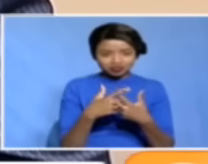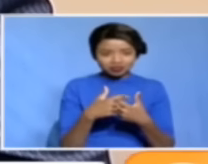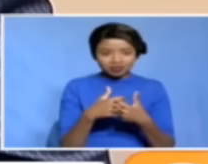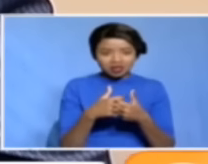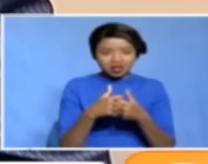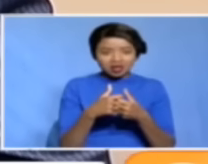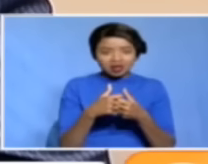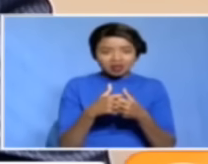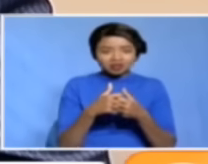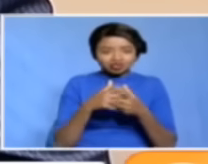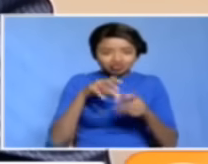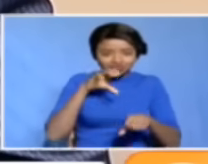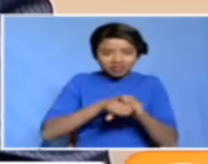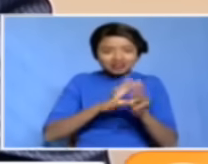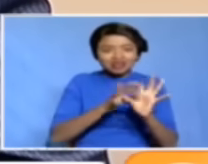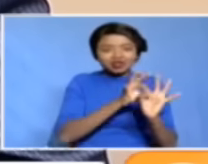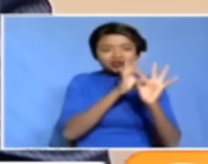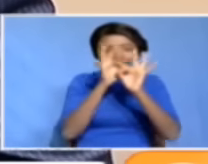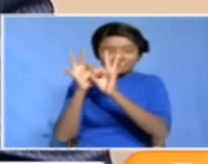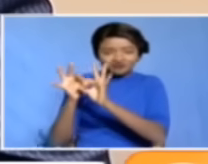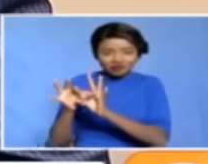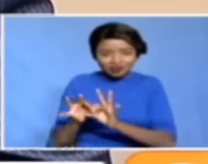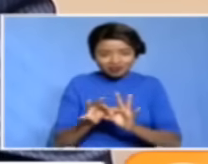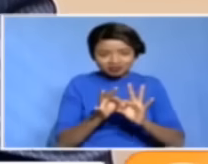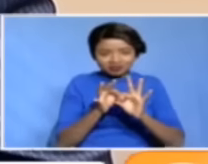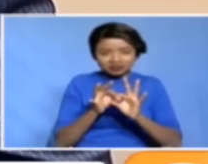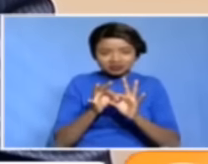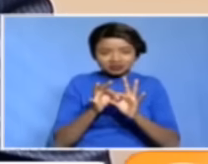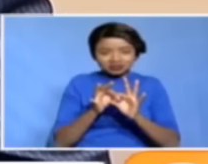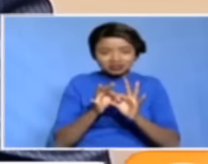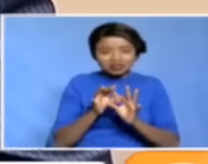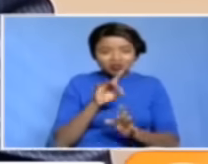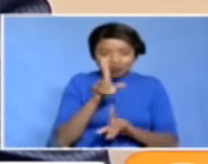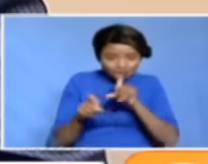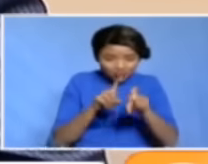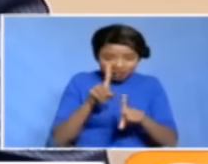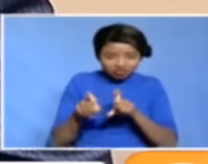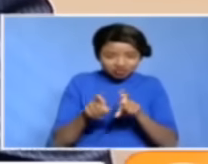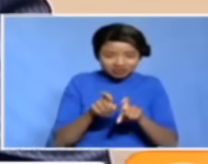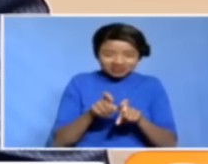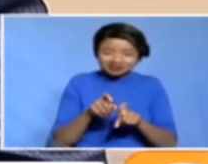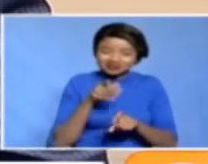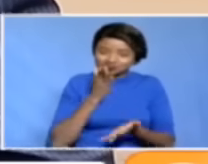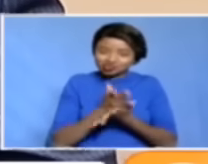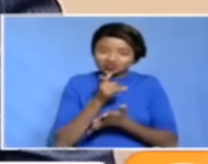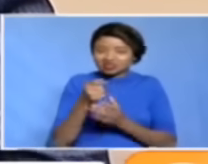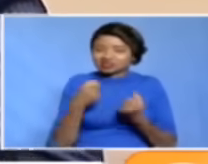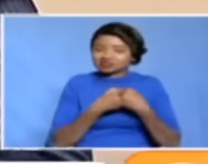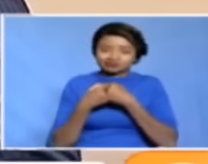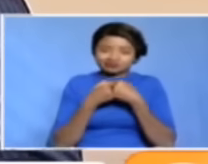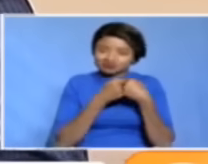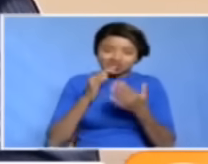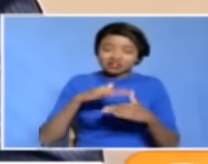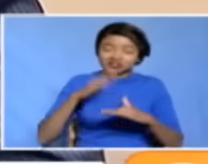and get a uniformity set of questions will be a very, very difficult and it will be a tall order. But those who want a